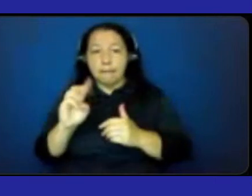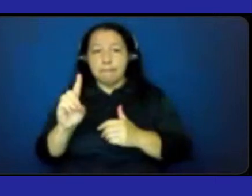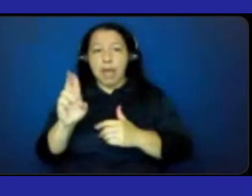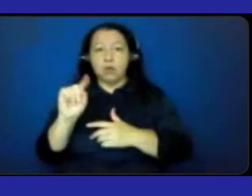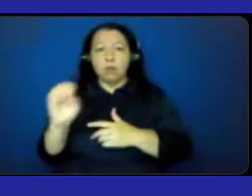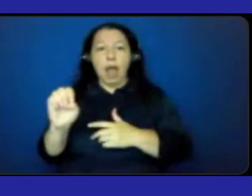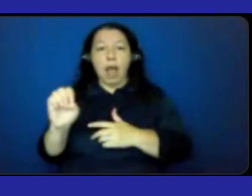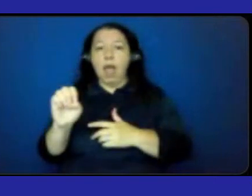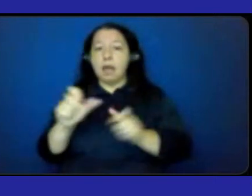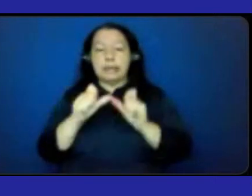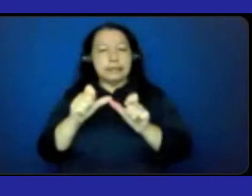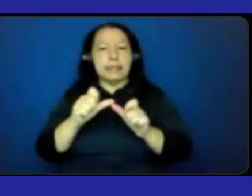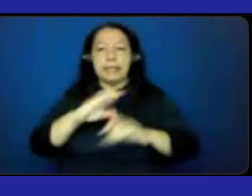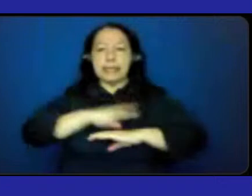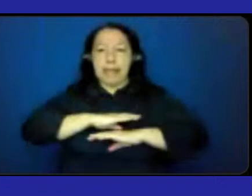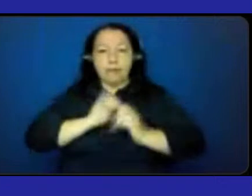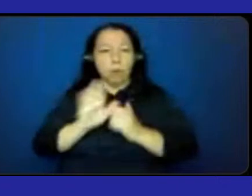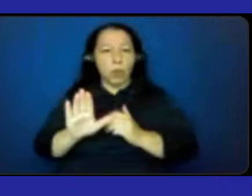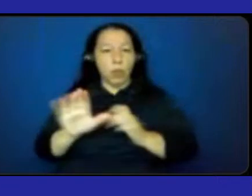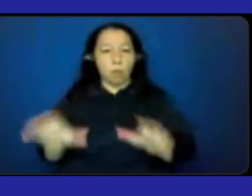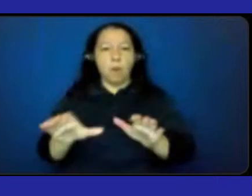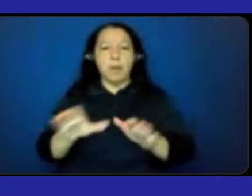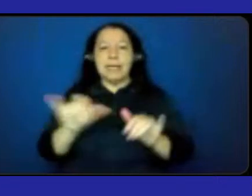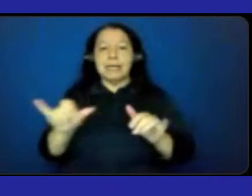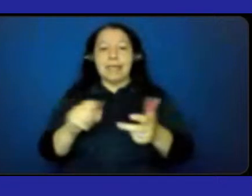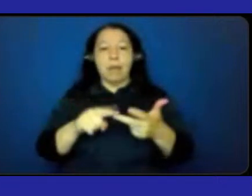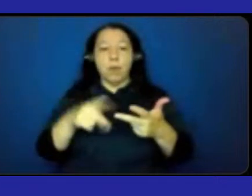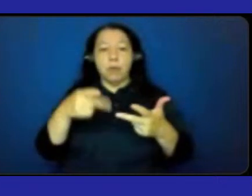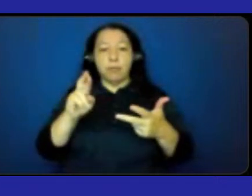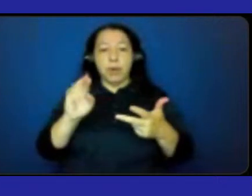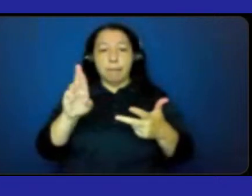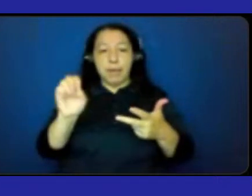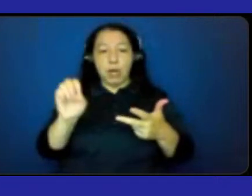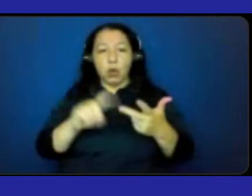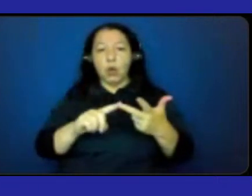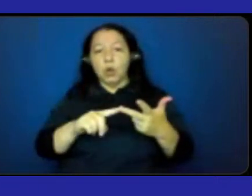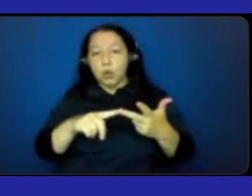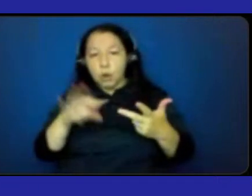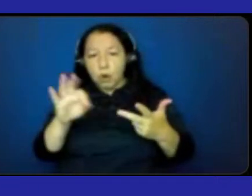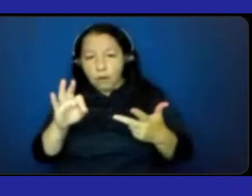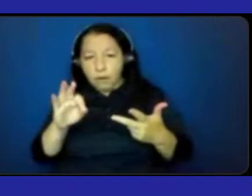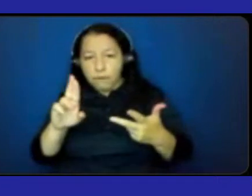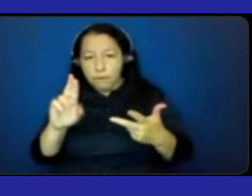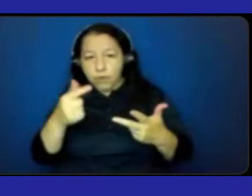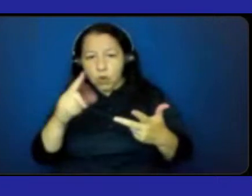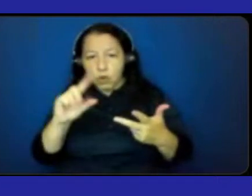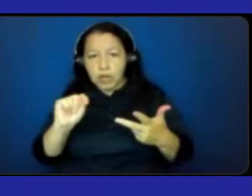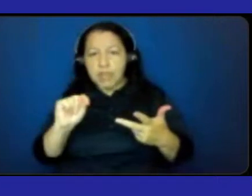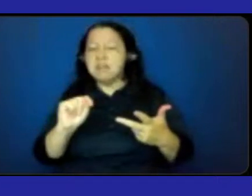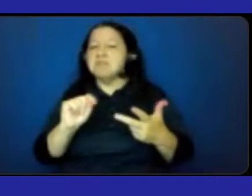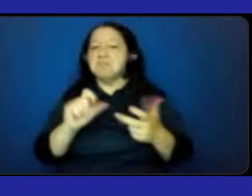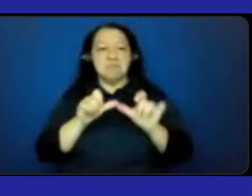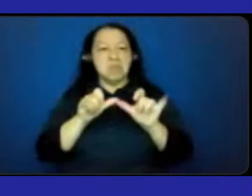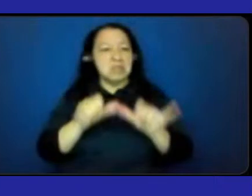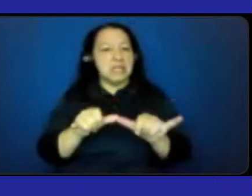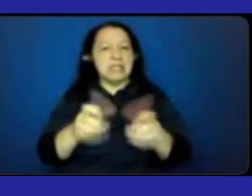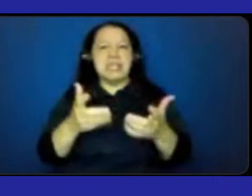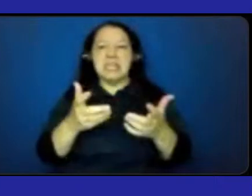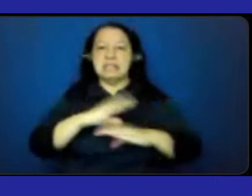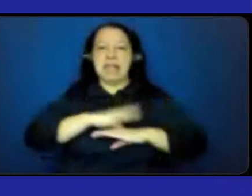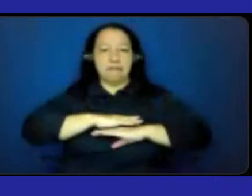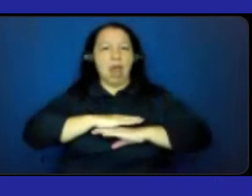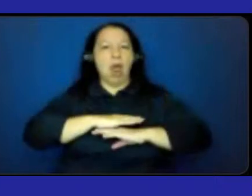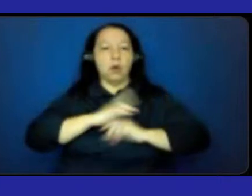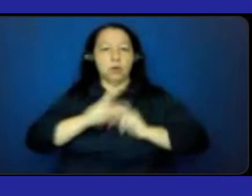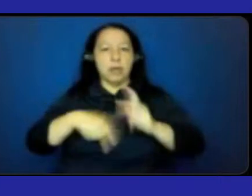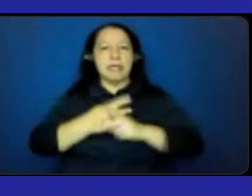Premier, likewise. For Fulgent, they have also had consistent satisfactory performance, but early 2021,